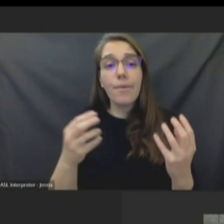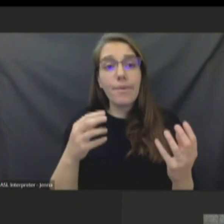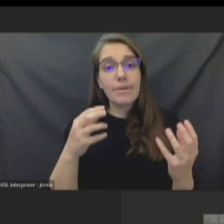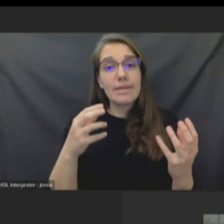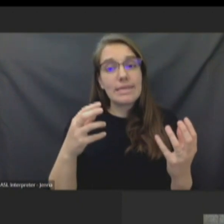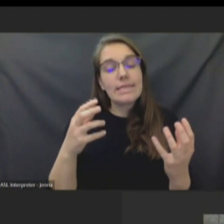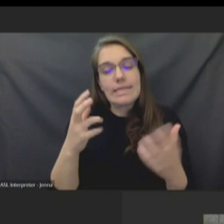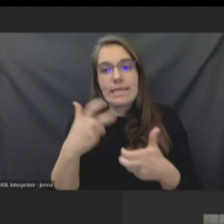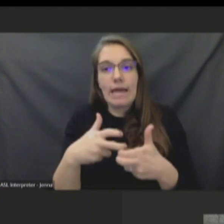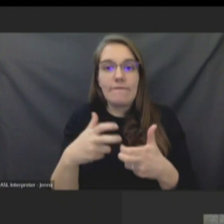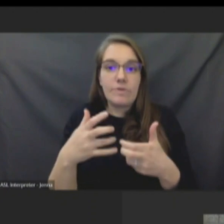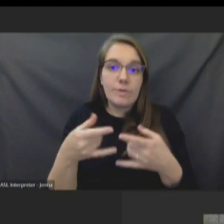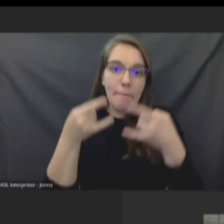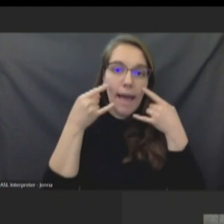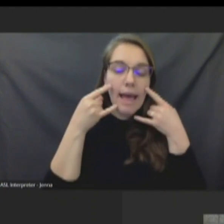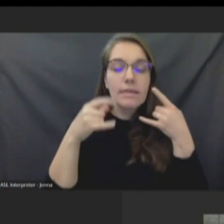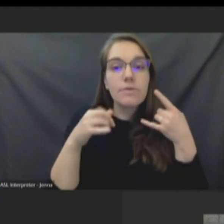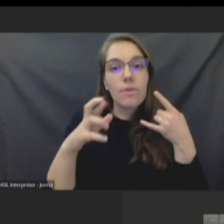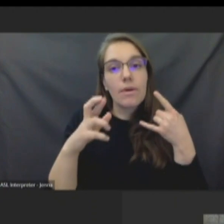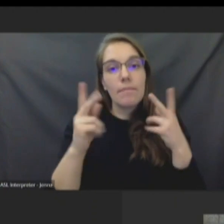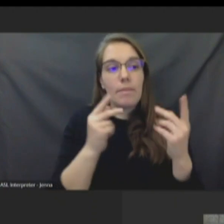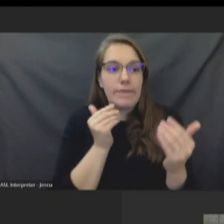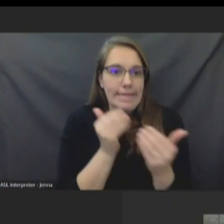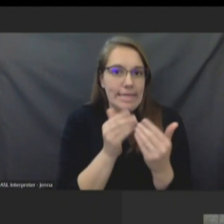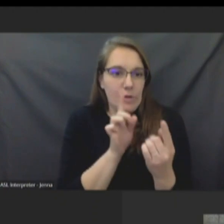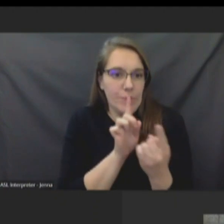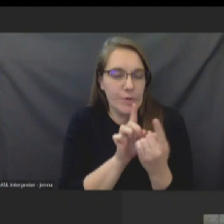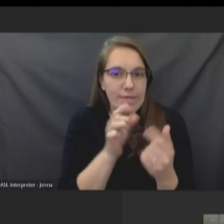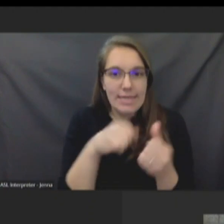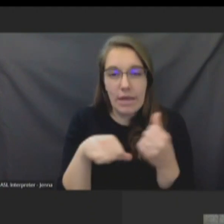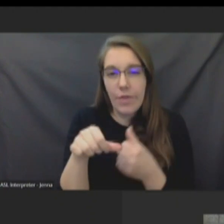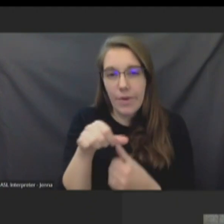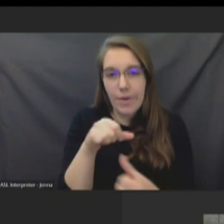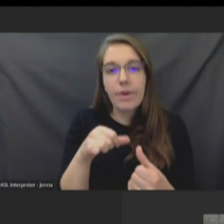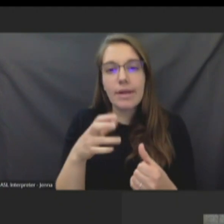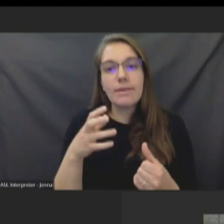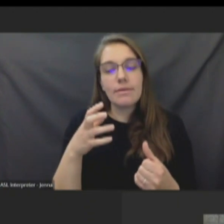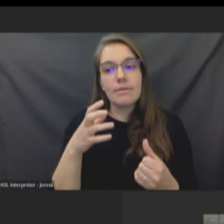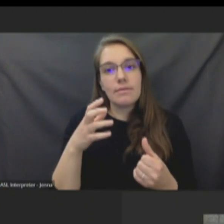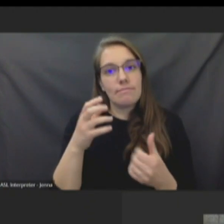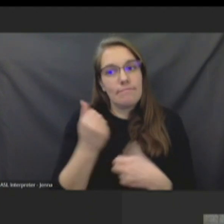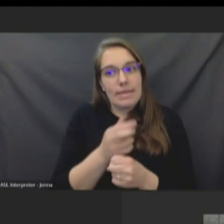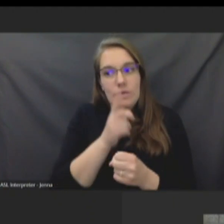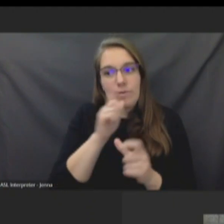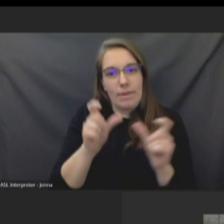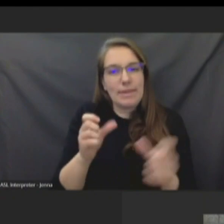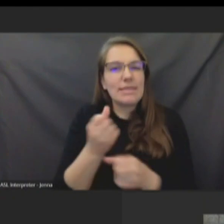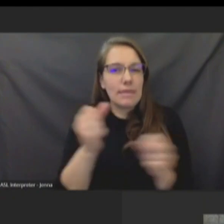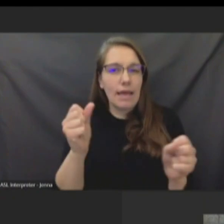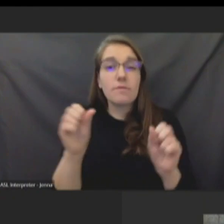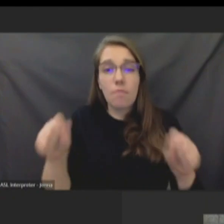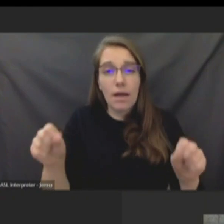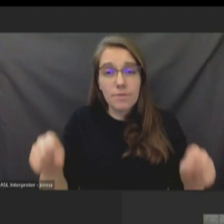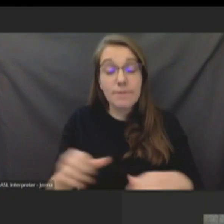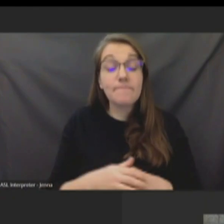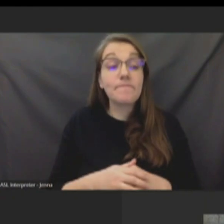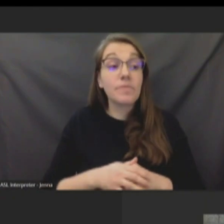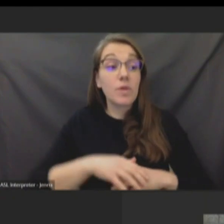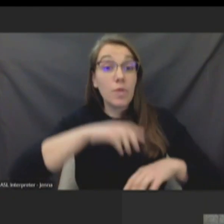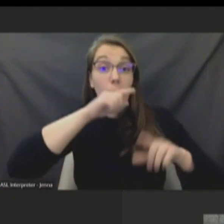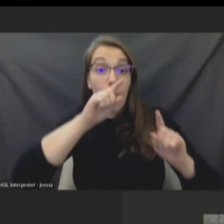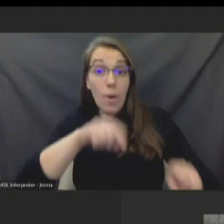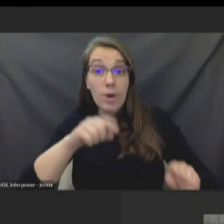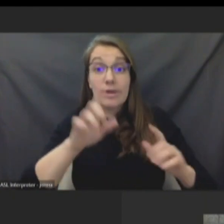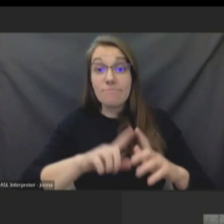stay masked and people are in close quarters, that that they can be as safe as possible. So the order went into